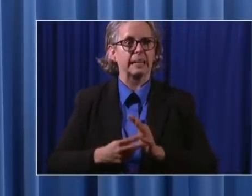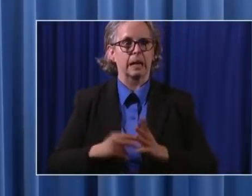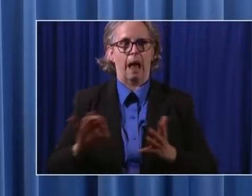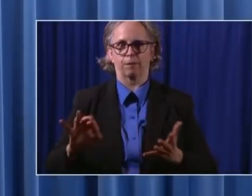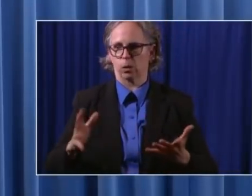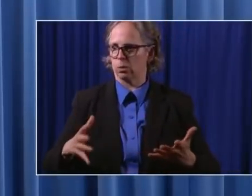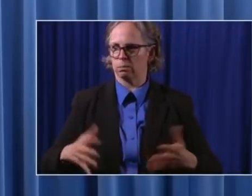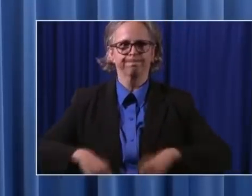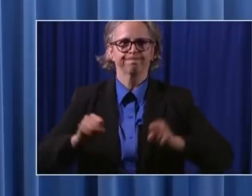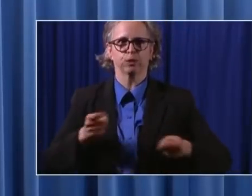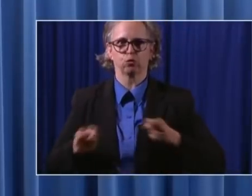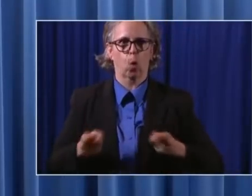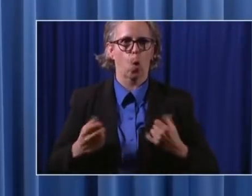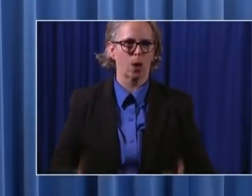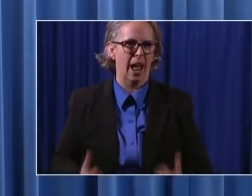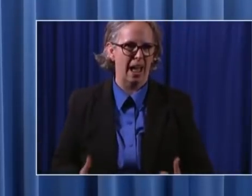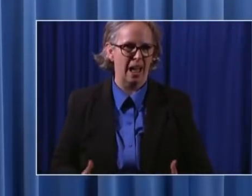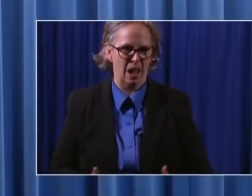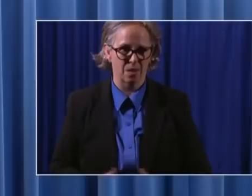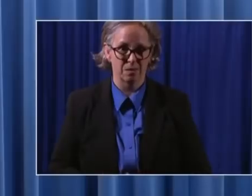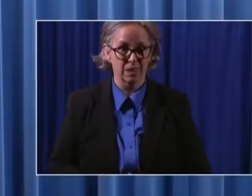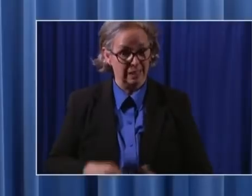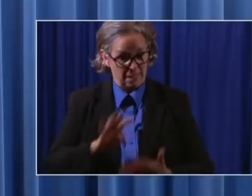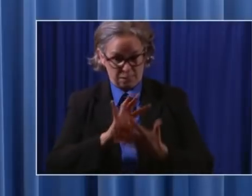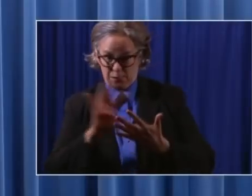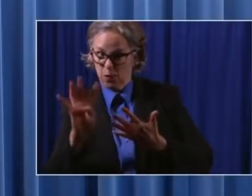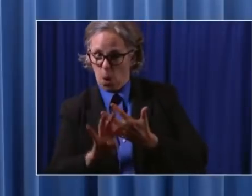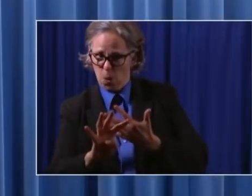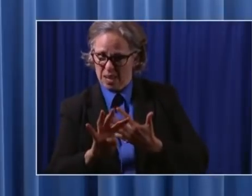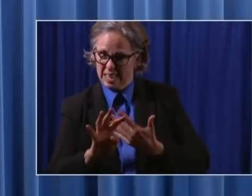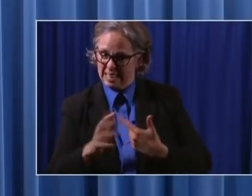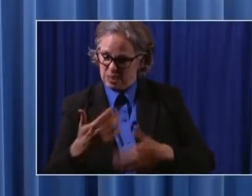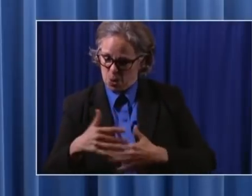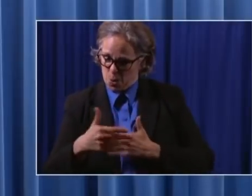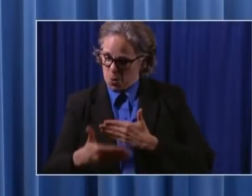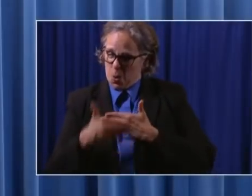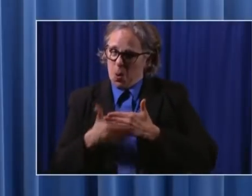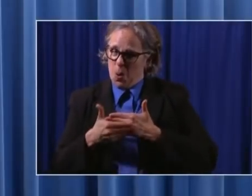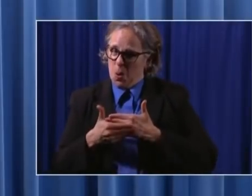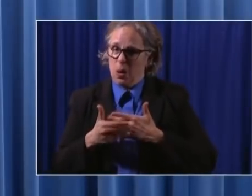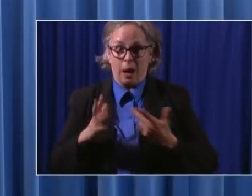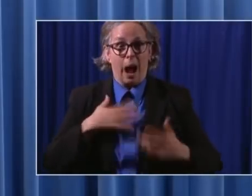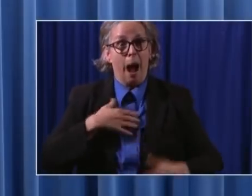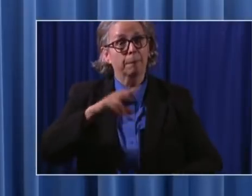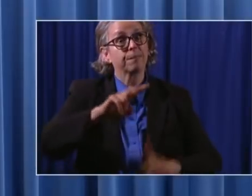you know, we're 4 weeks away. You're absolutely correct. Thank you.